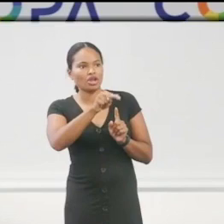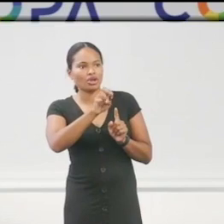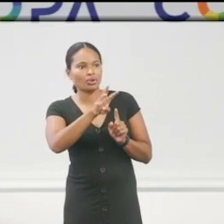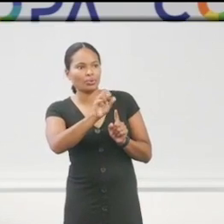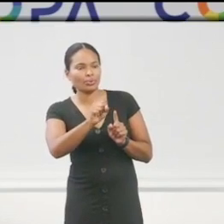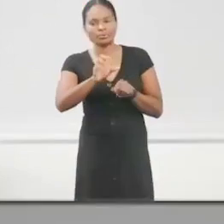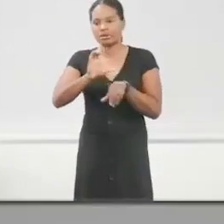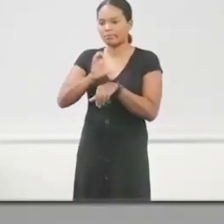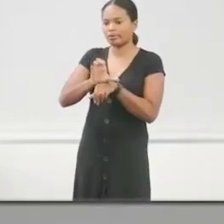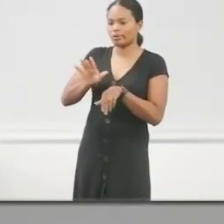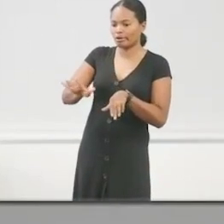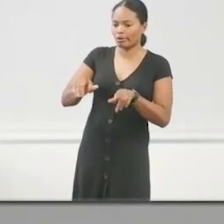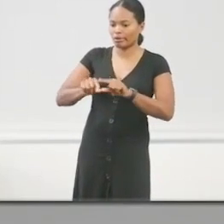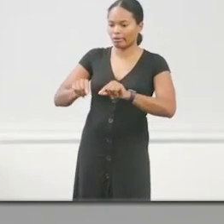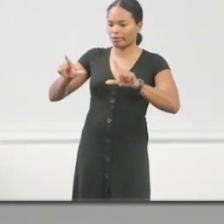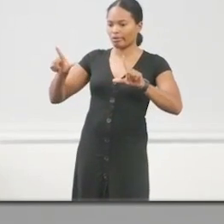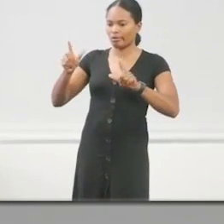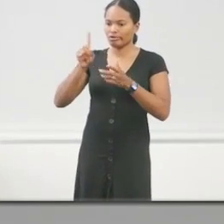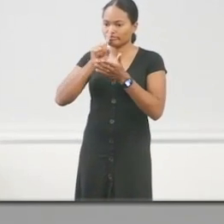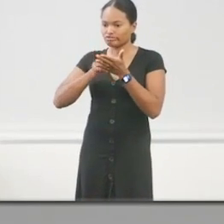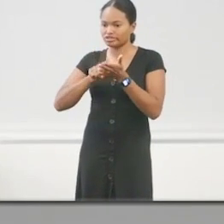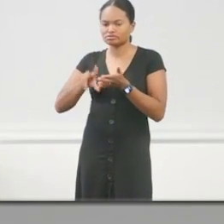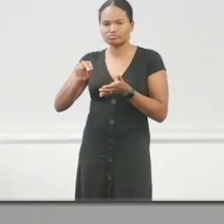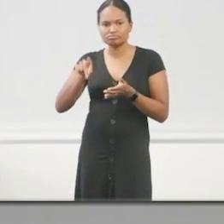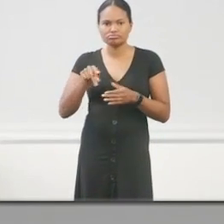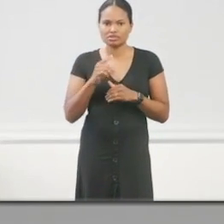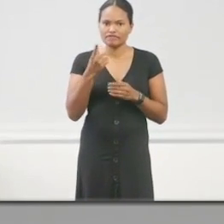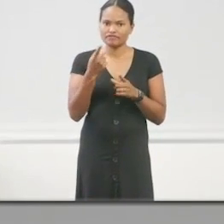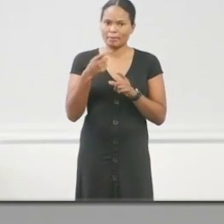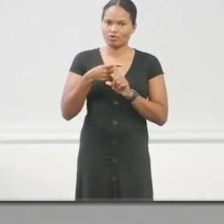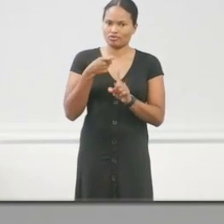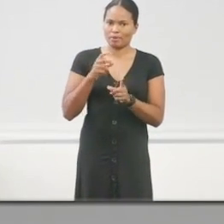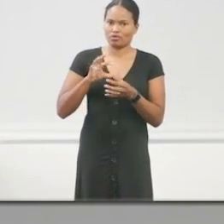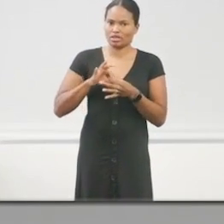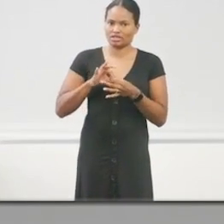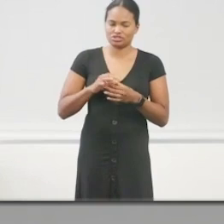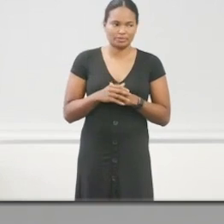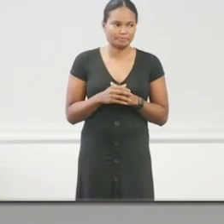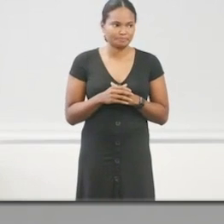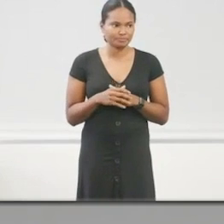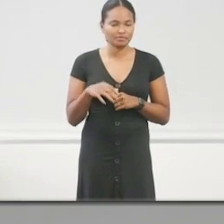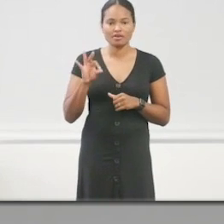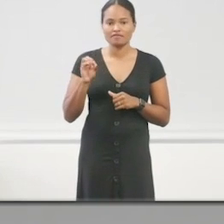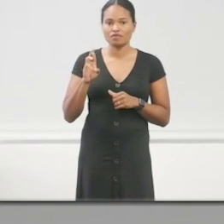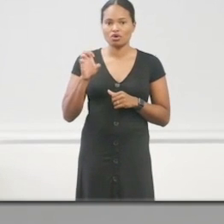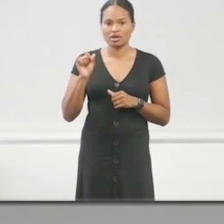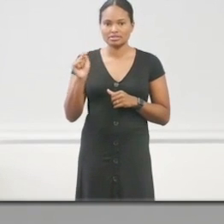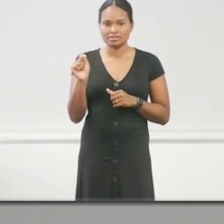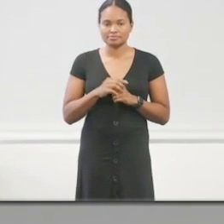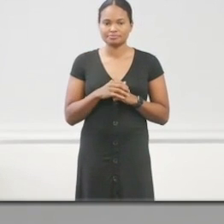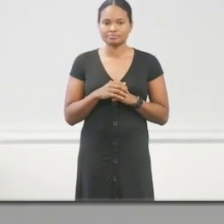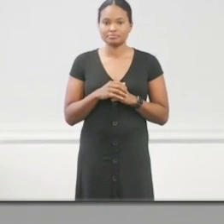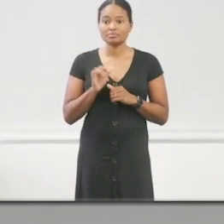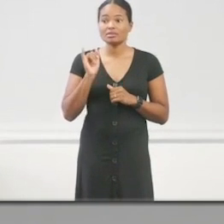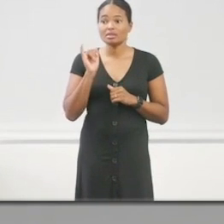computer. And what a better way to build confidence in your stakeholders, right? If I have loved ones who are in your care, to then know that if I went